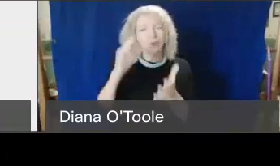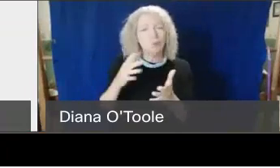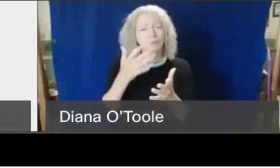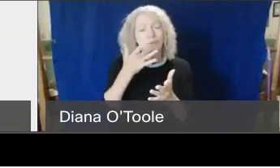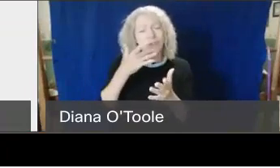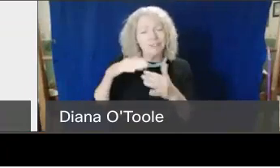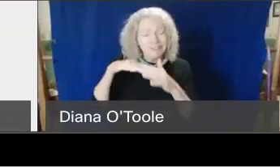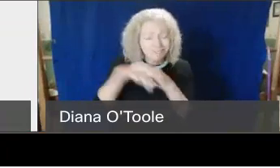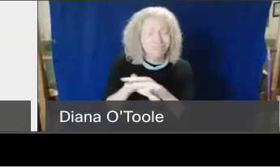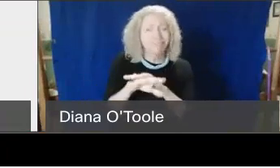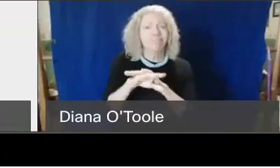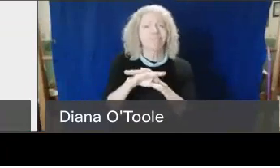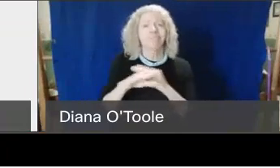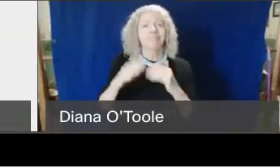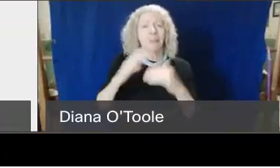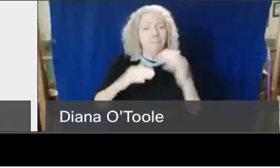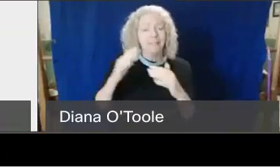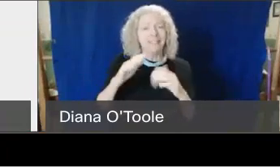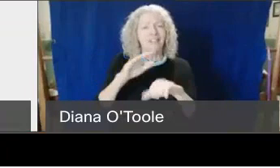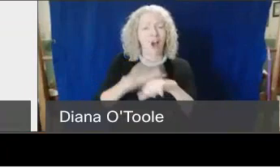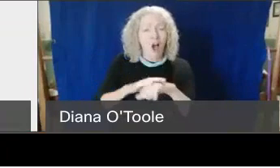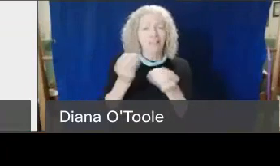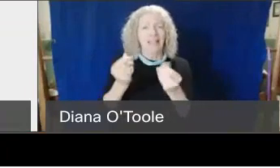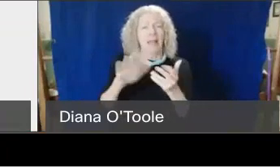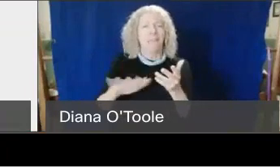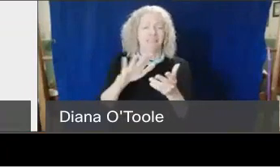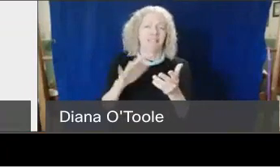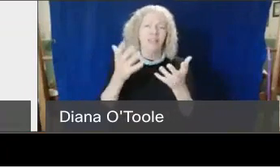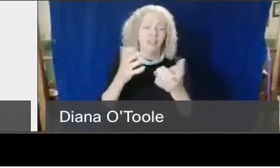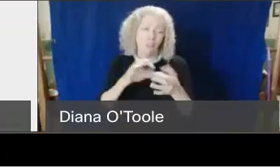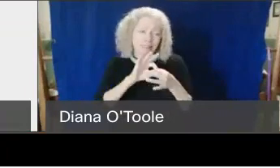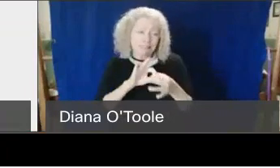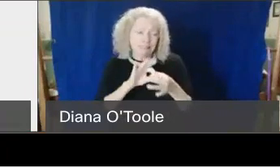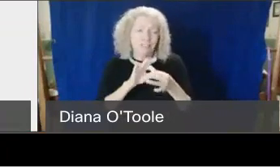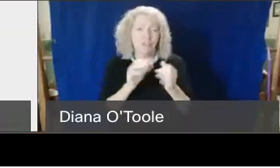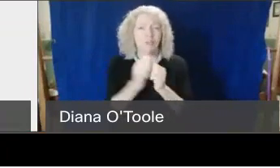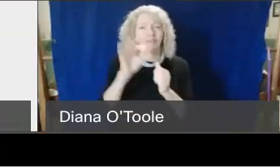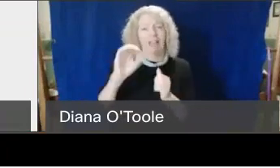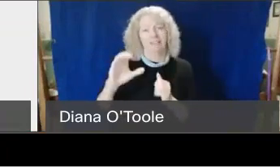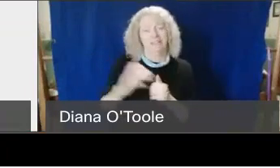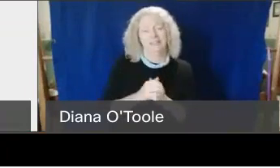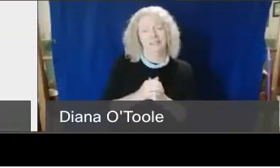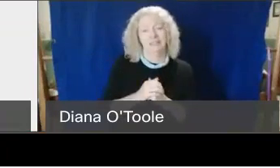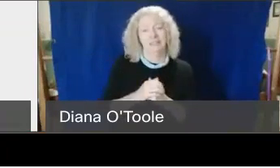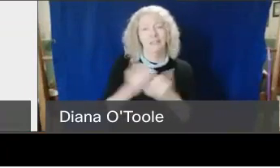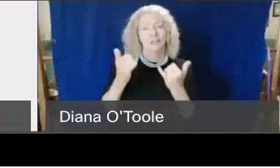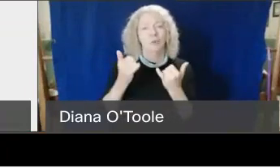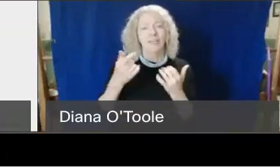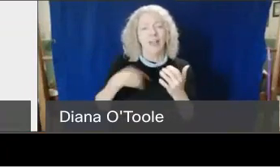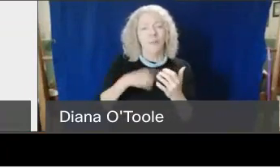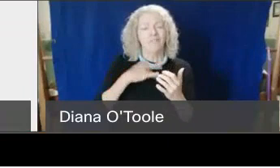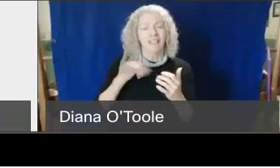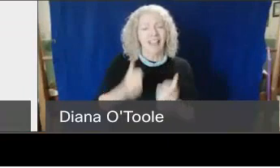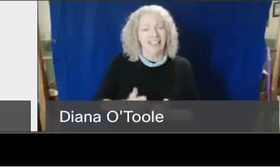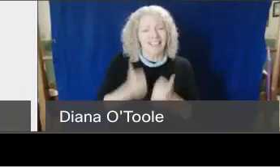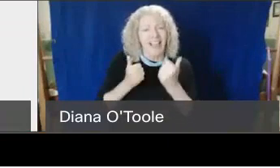genuinely want connection with their faculty members. And so right now, these live video classes, we think, are the best